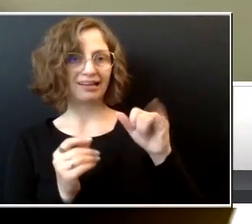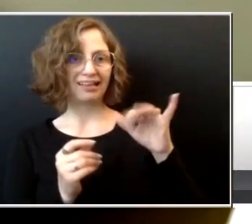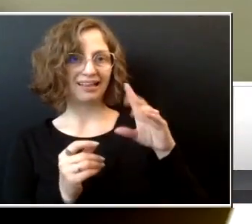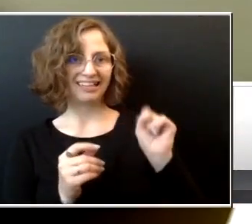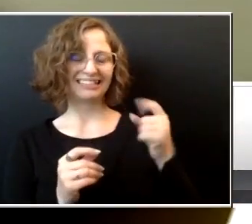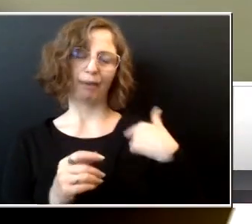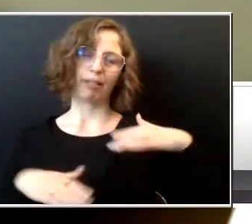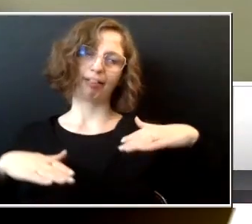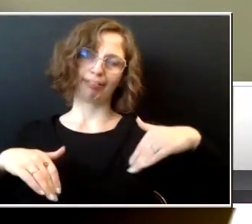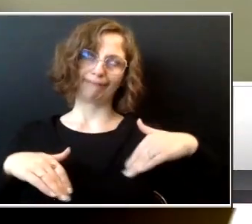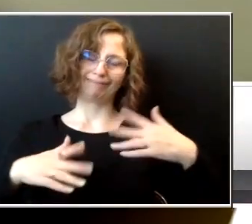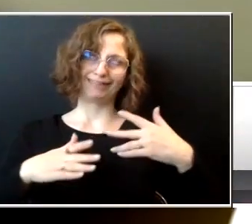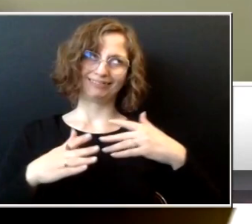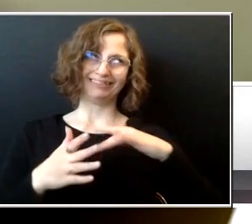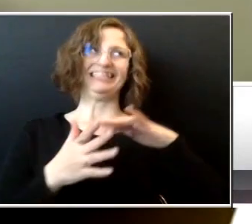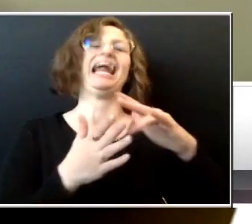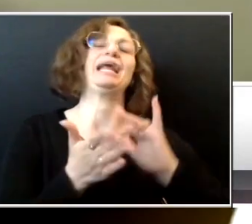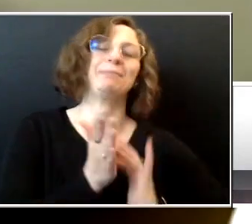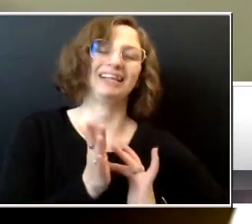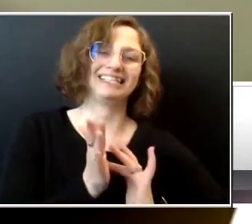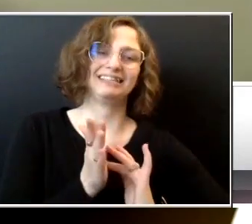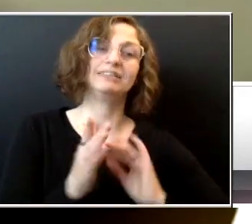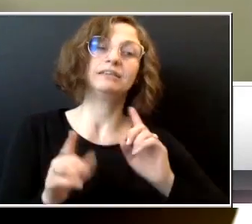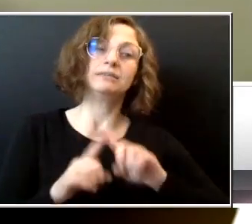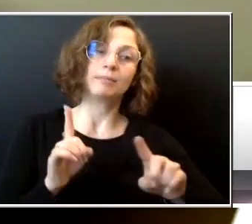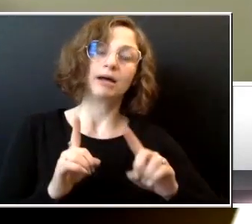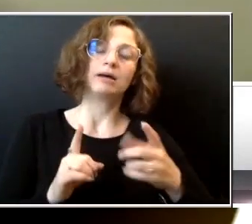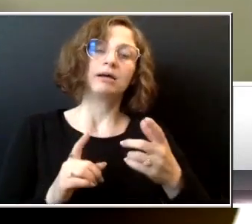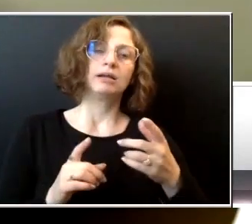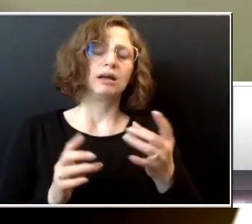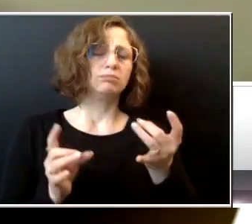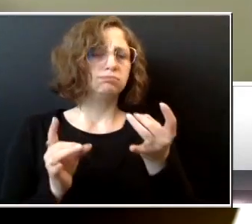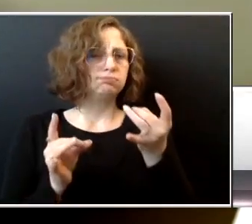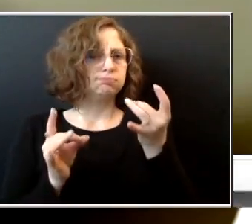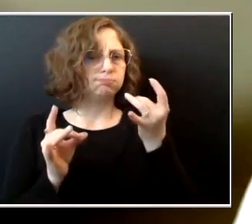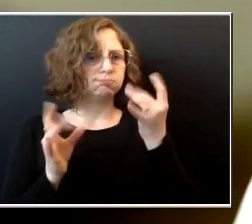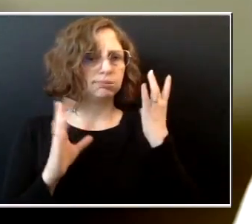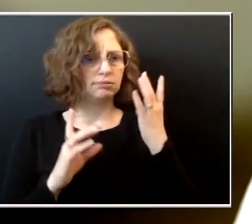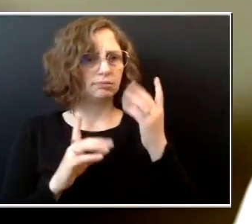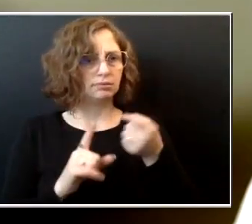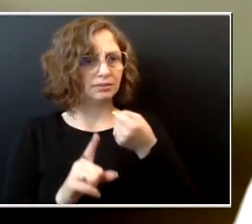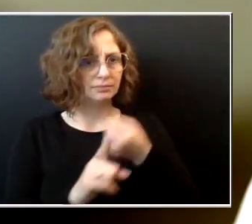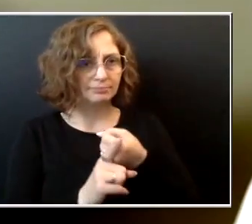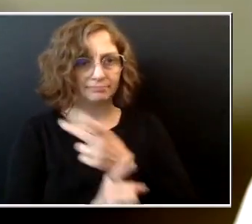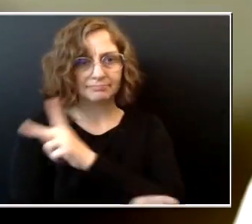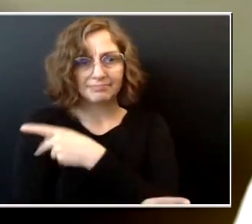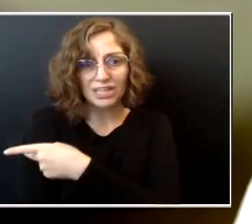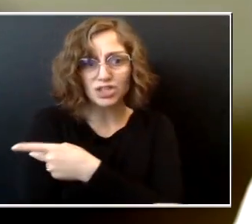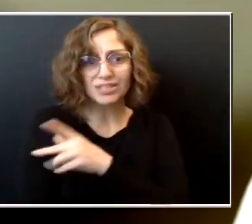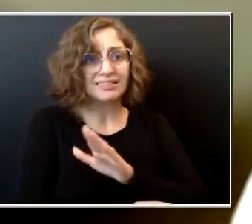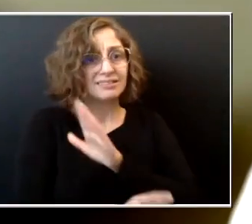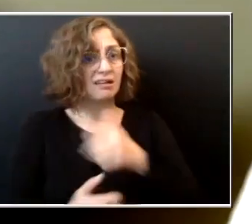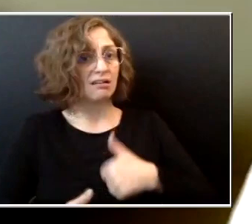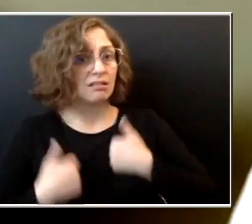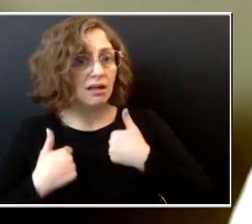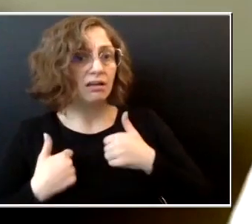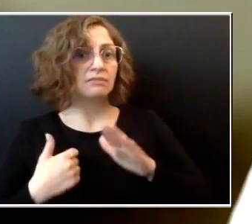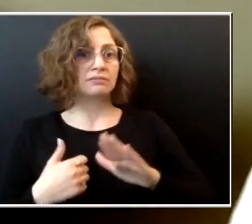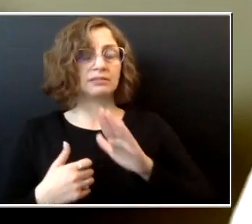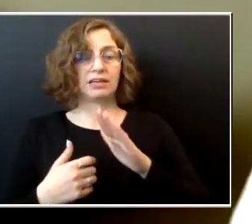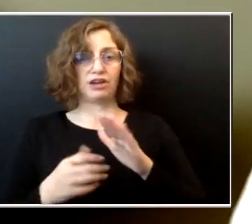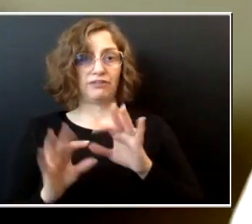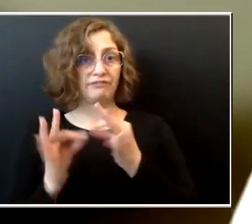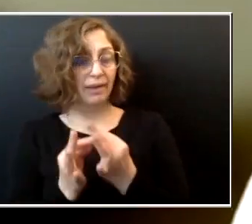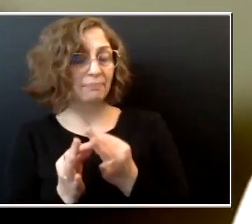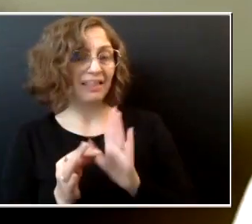point. But it was just horrible, and it impacted the patients, their lives, their family, their friends. It is